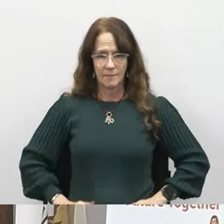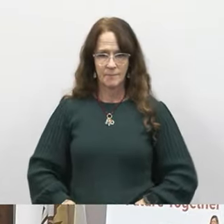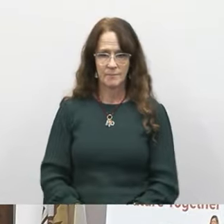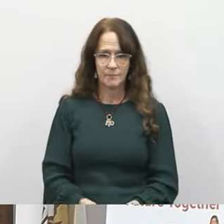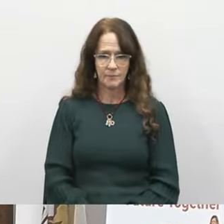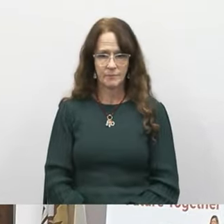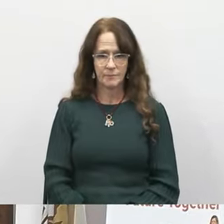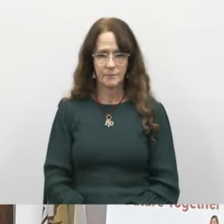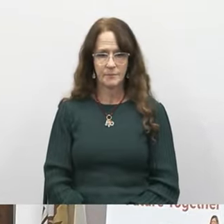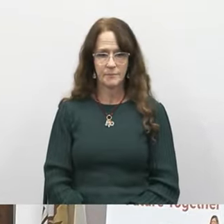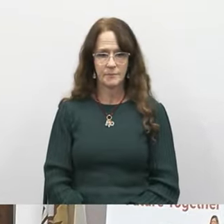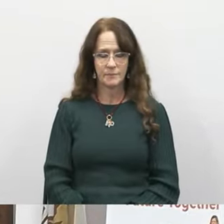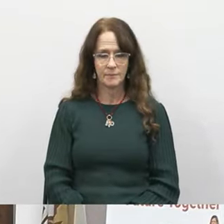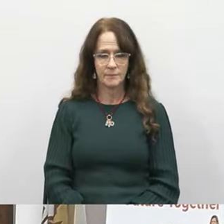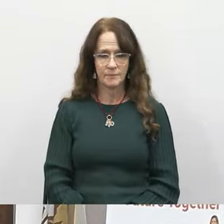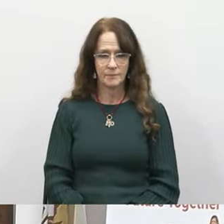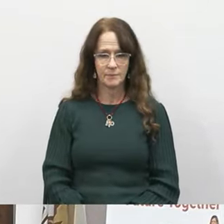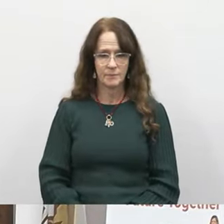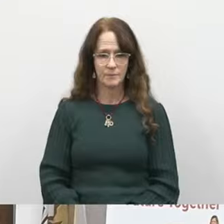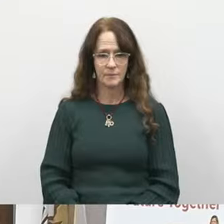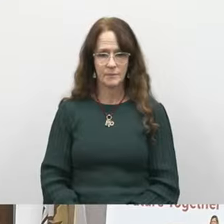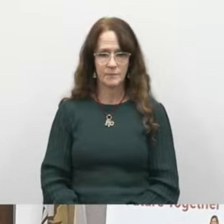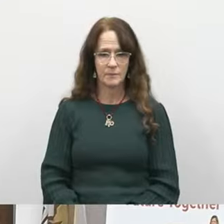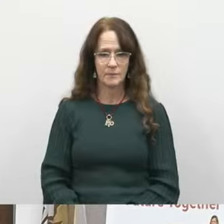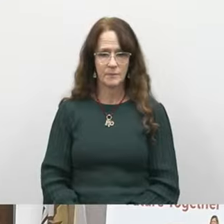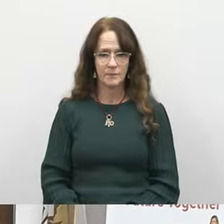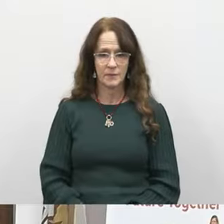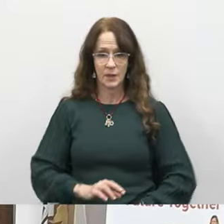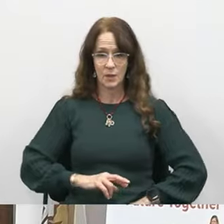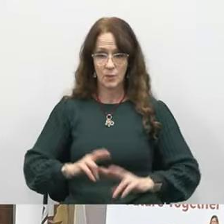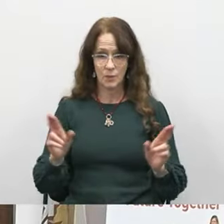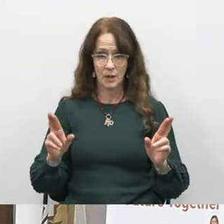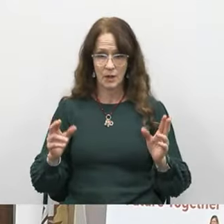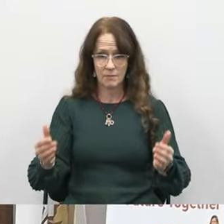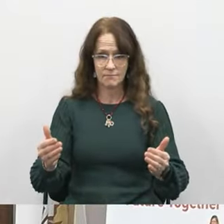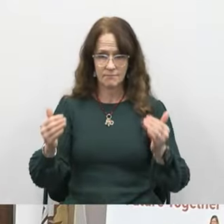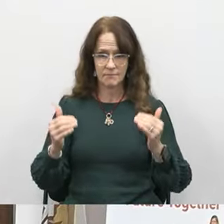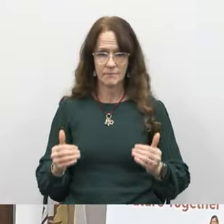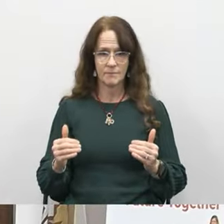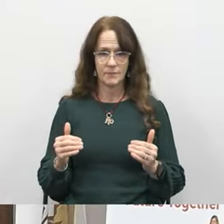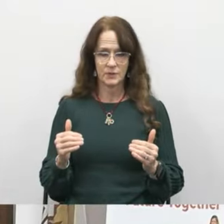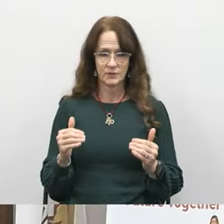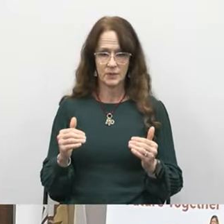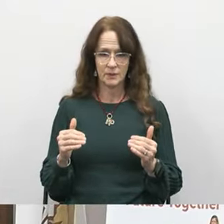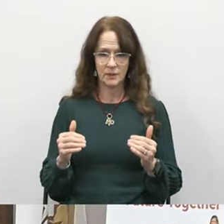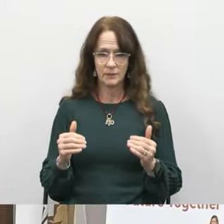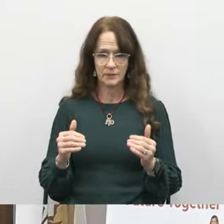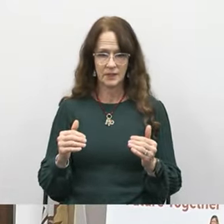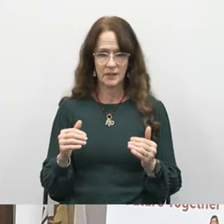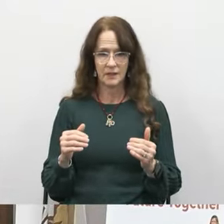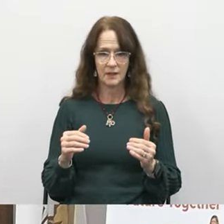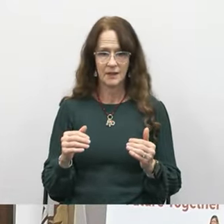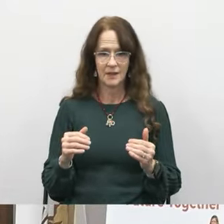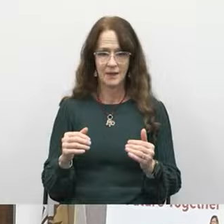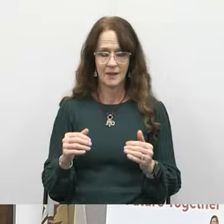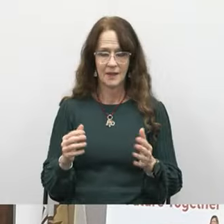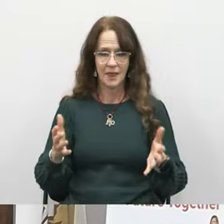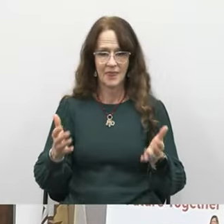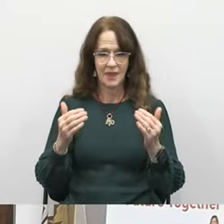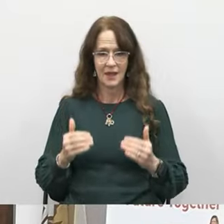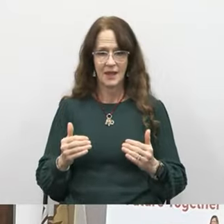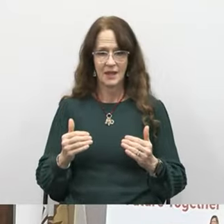All right, so are we ready to move on to the next agenda item? So the